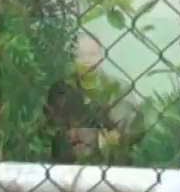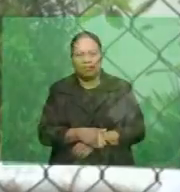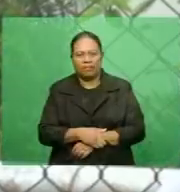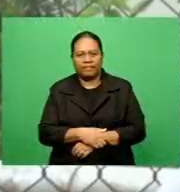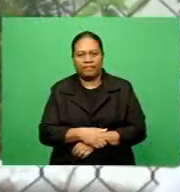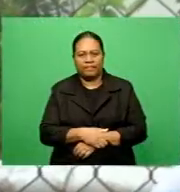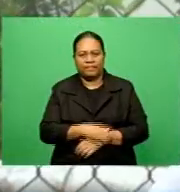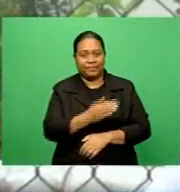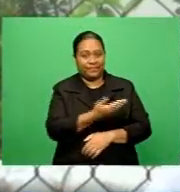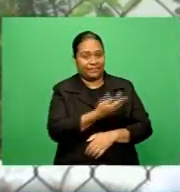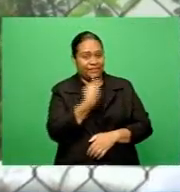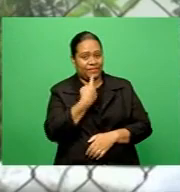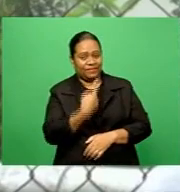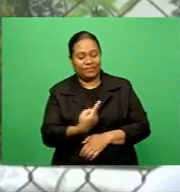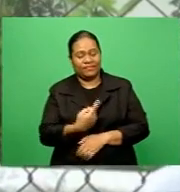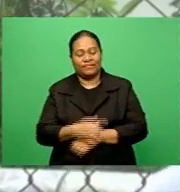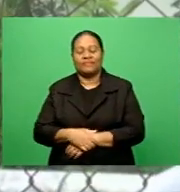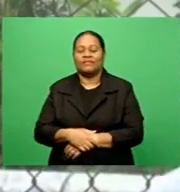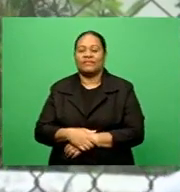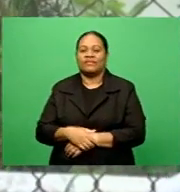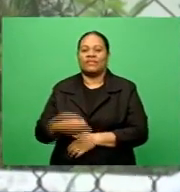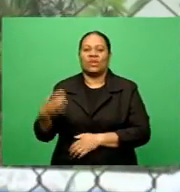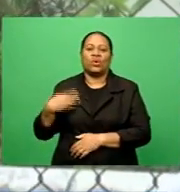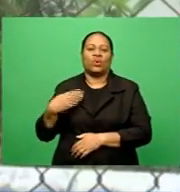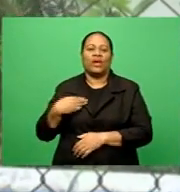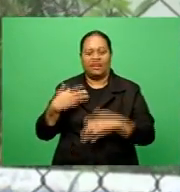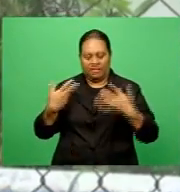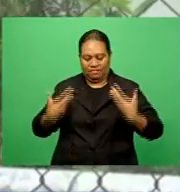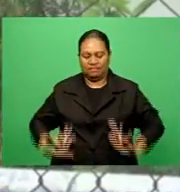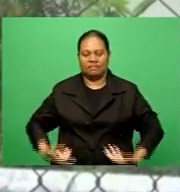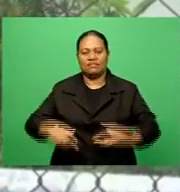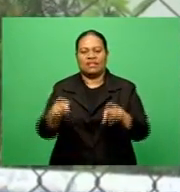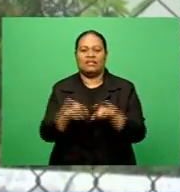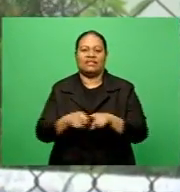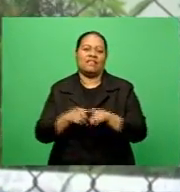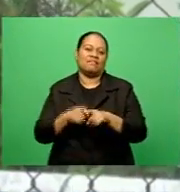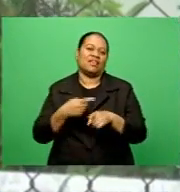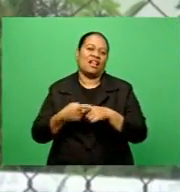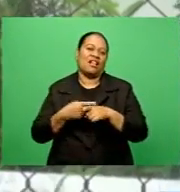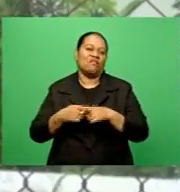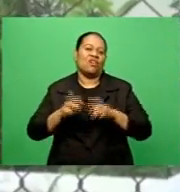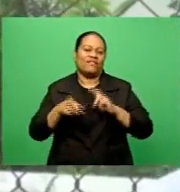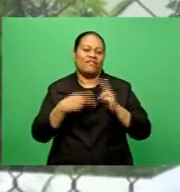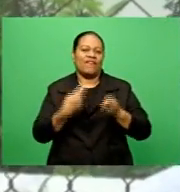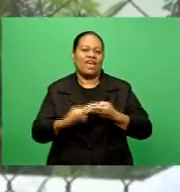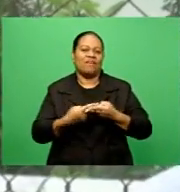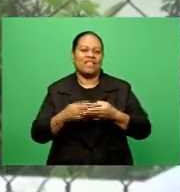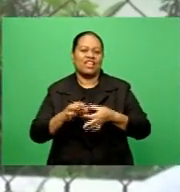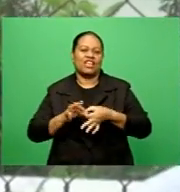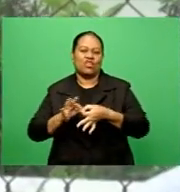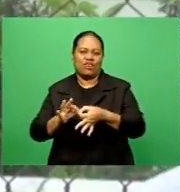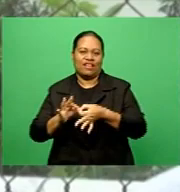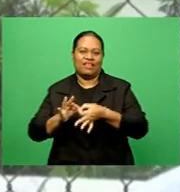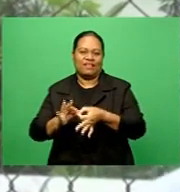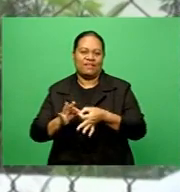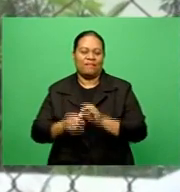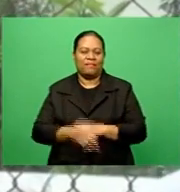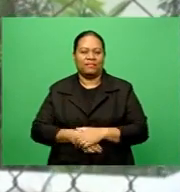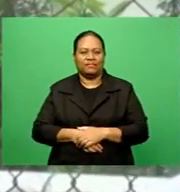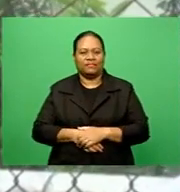We'll be wearing Kalavata for this Christmas, just a family reunion, and I want to